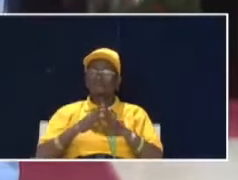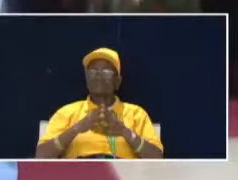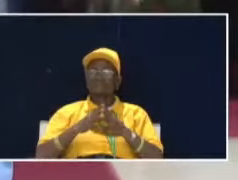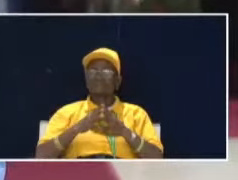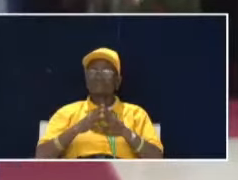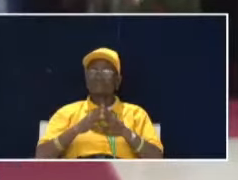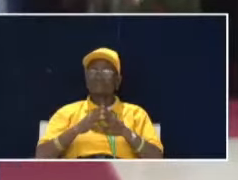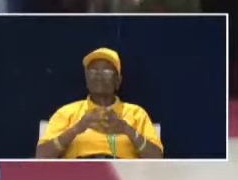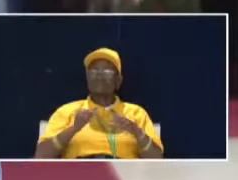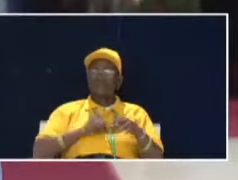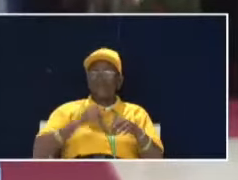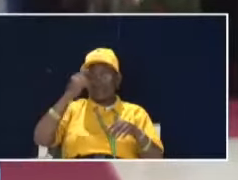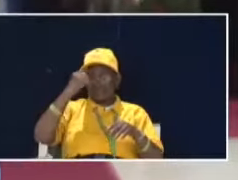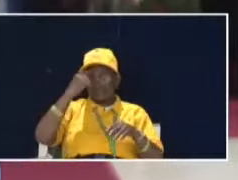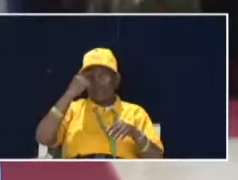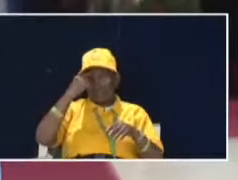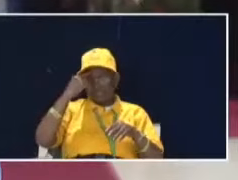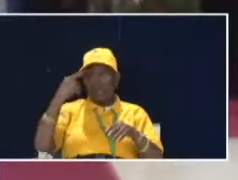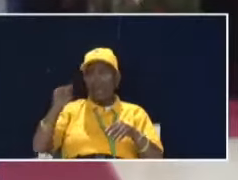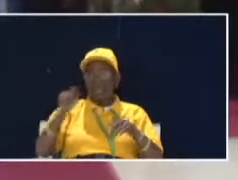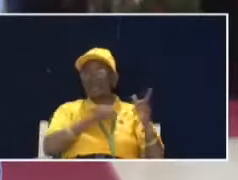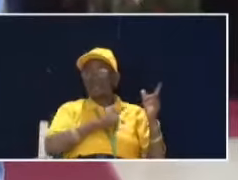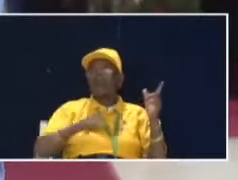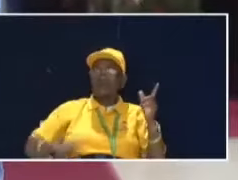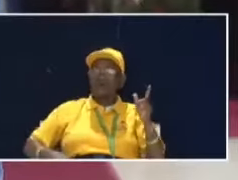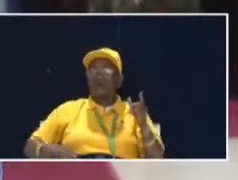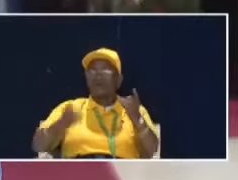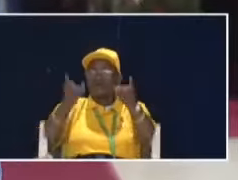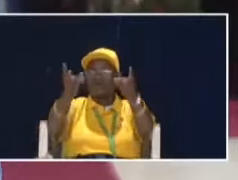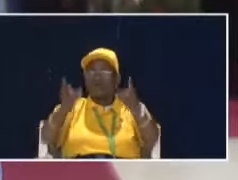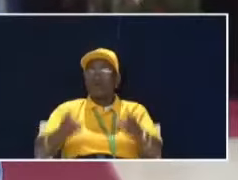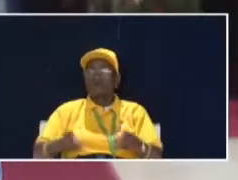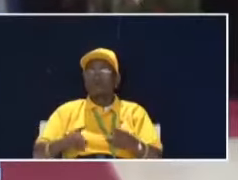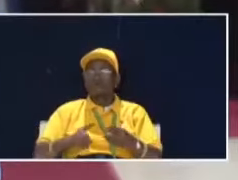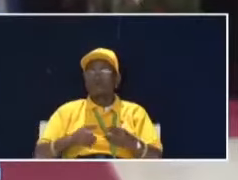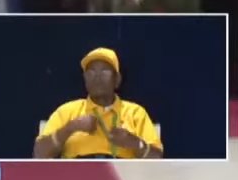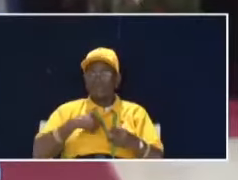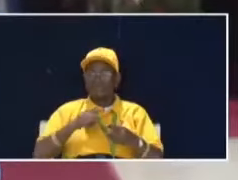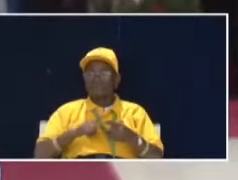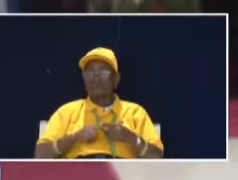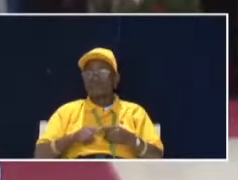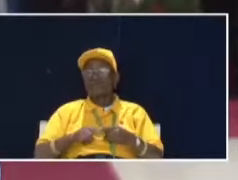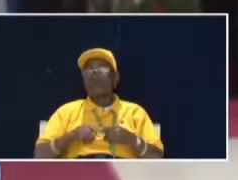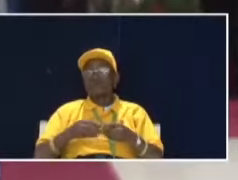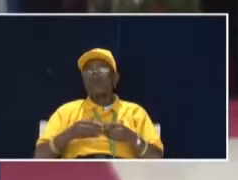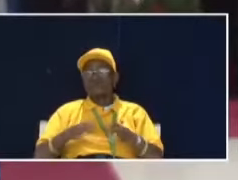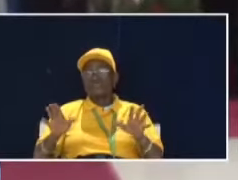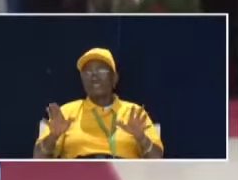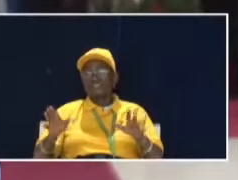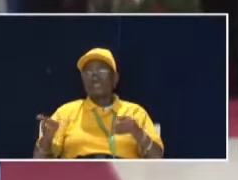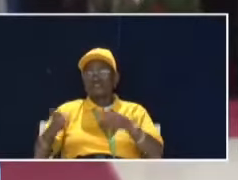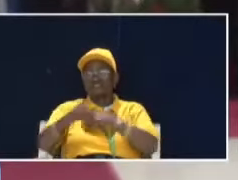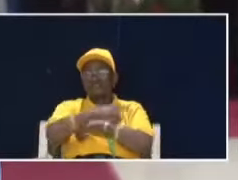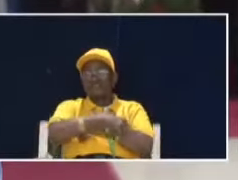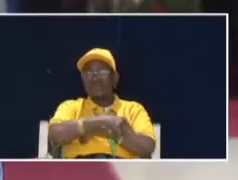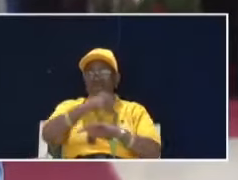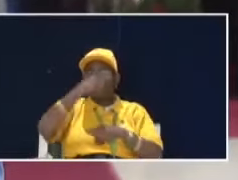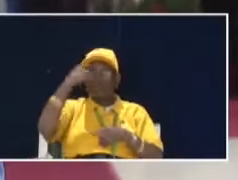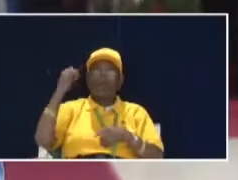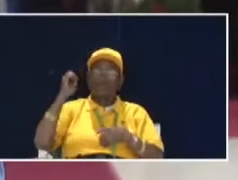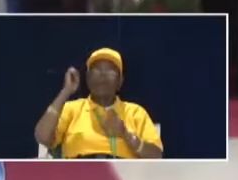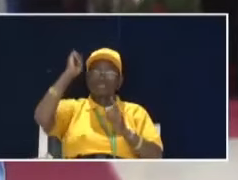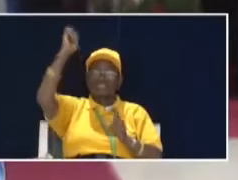I think the Lord is asking me to round up for today, because he's talking. And when he's talking like this, it means he's